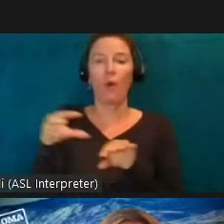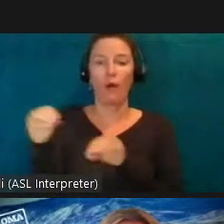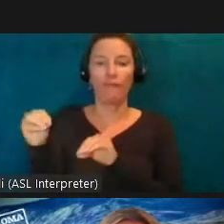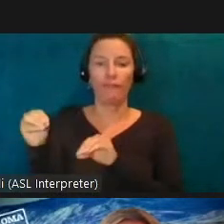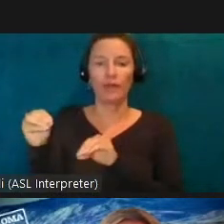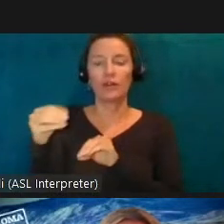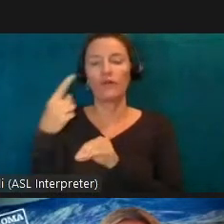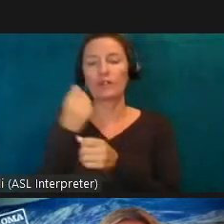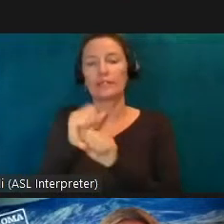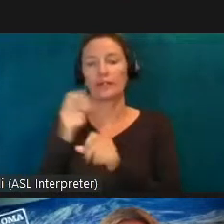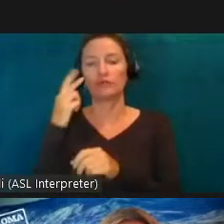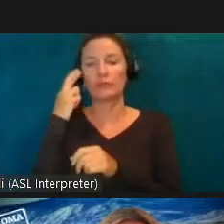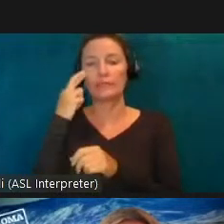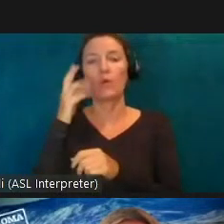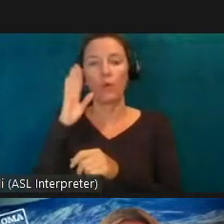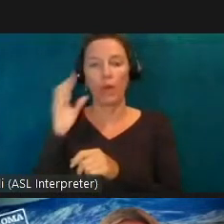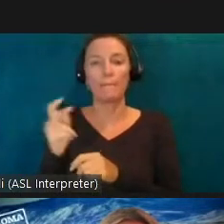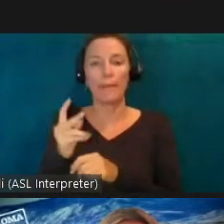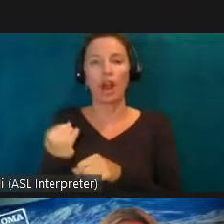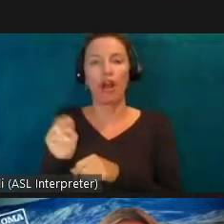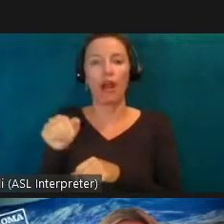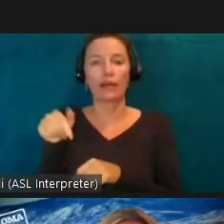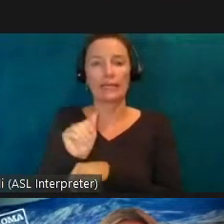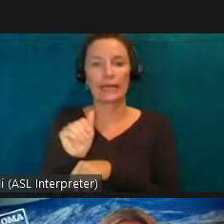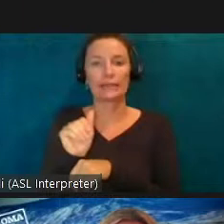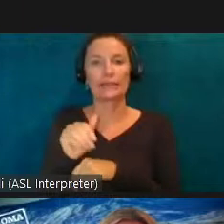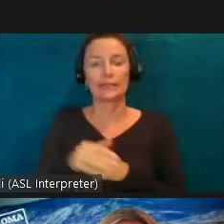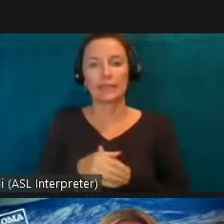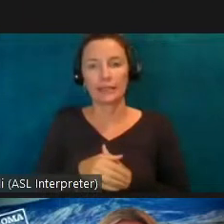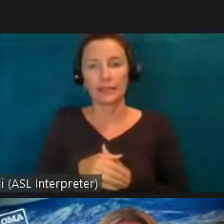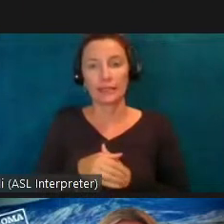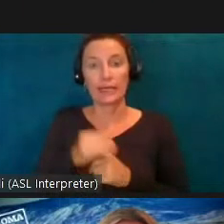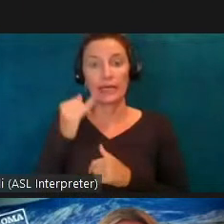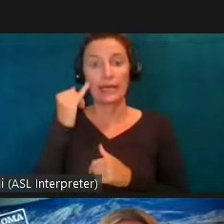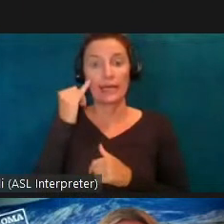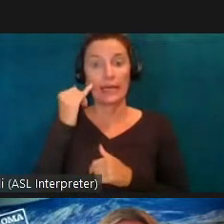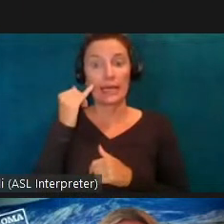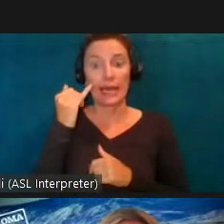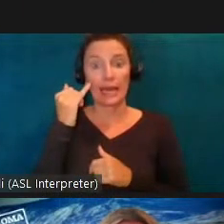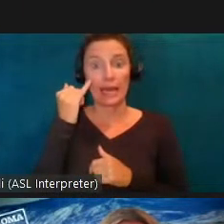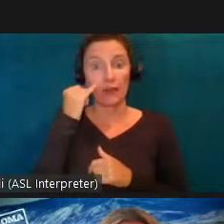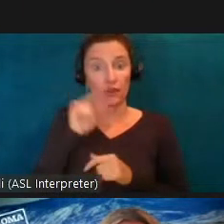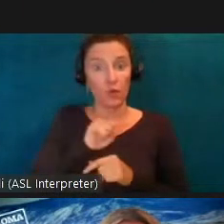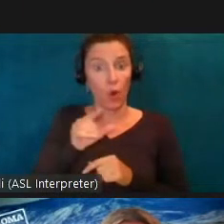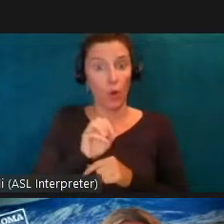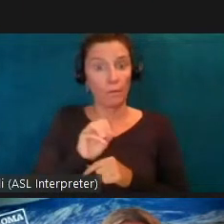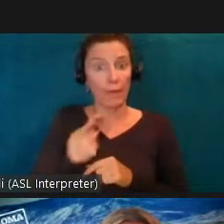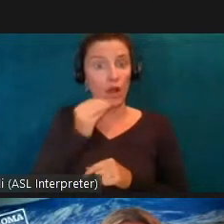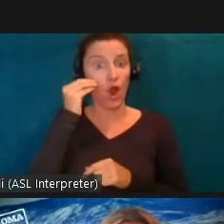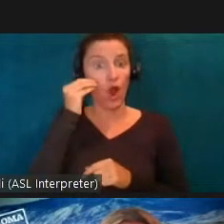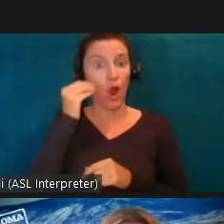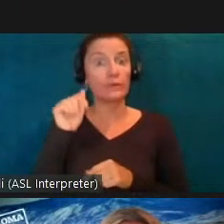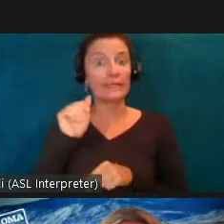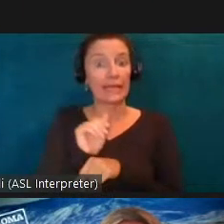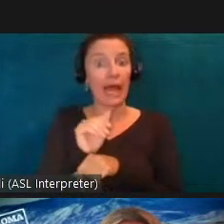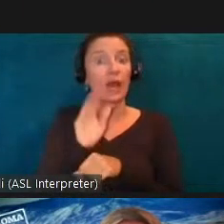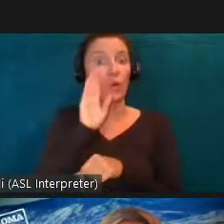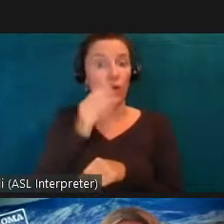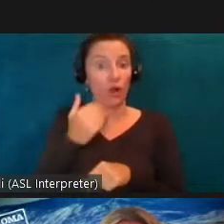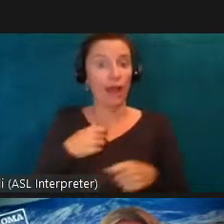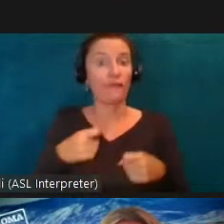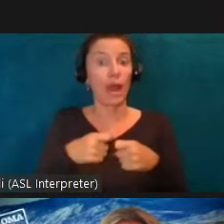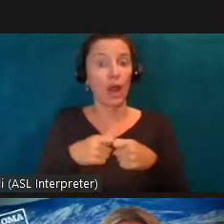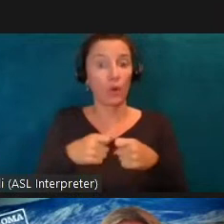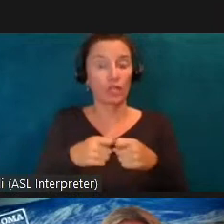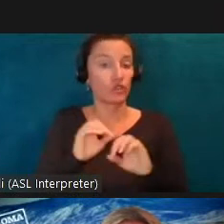the end of the day. But if you go home today, you should have power in each one of these areas At this point, we have no reported problems. I think there